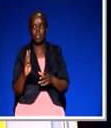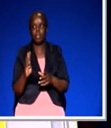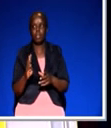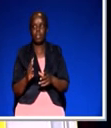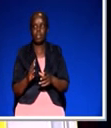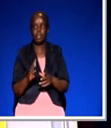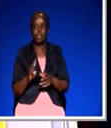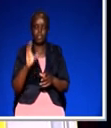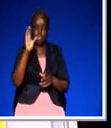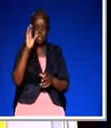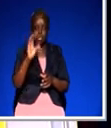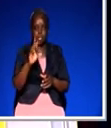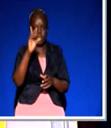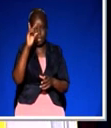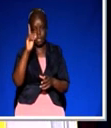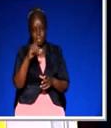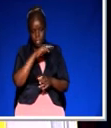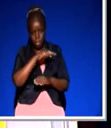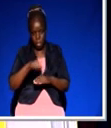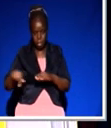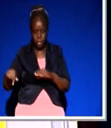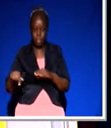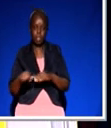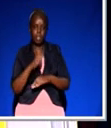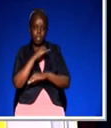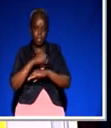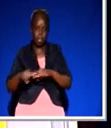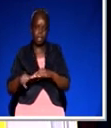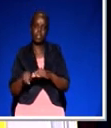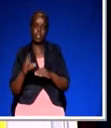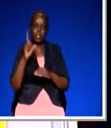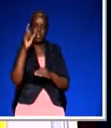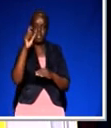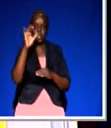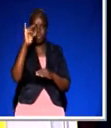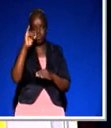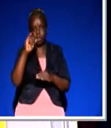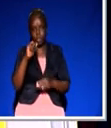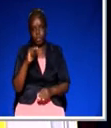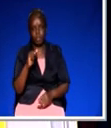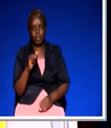have line CD, and we have line XY.